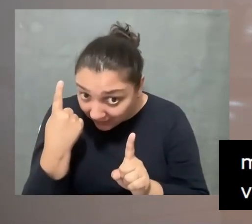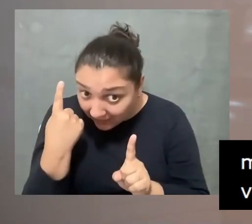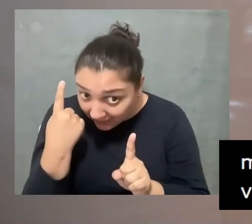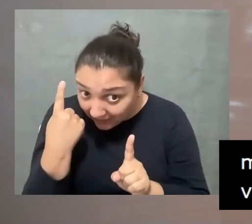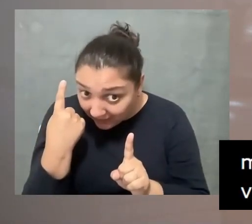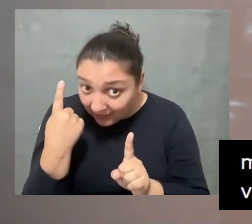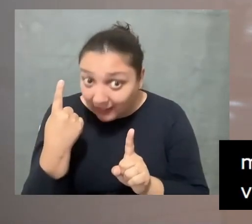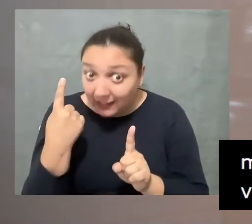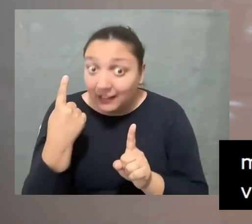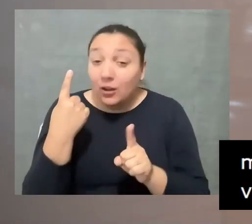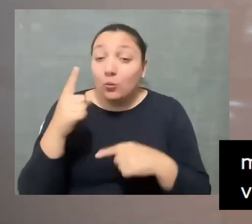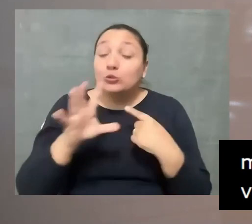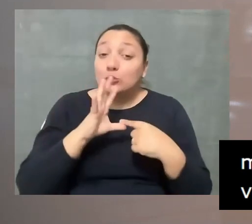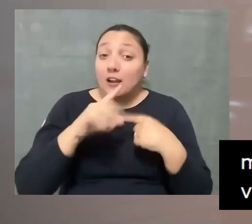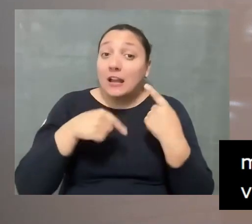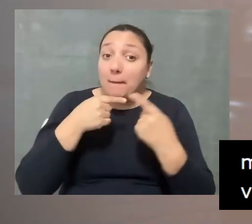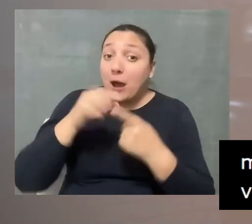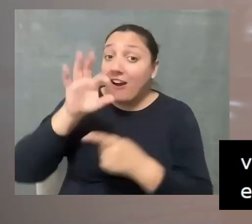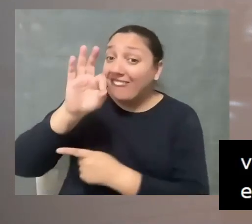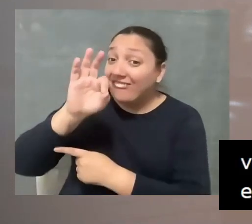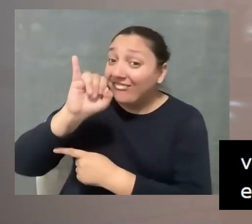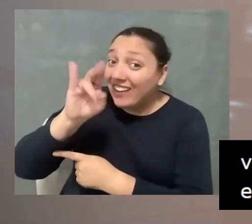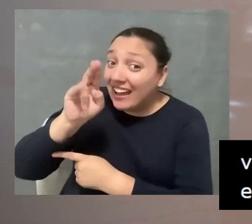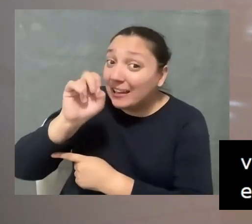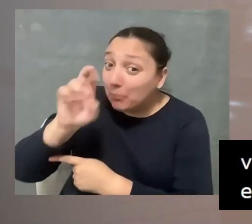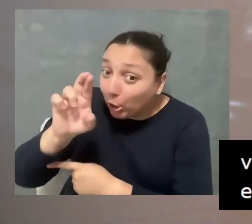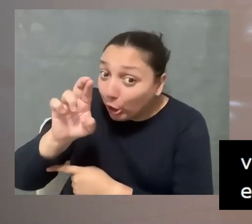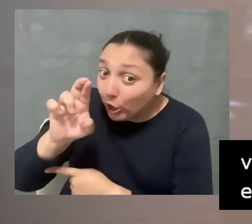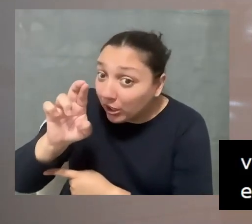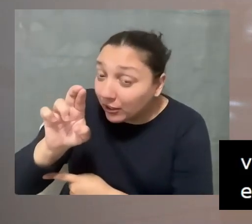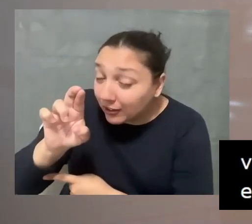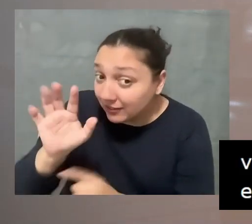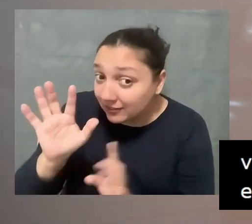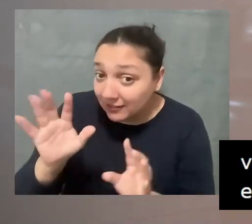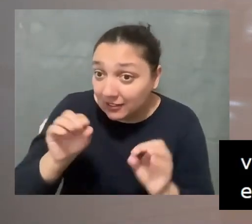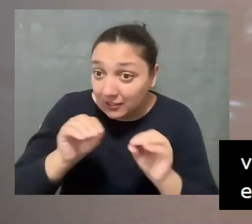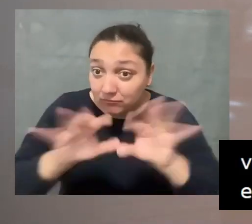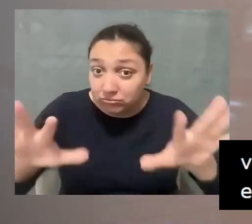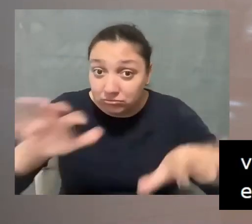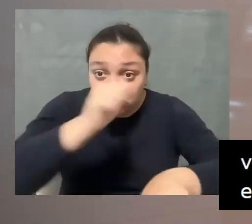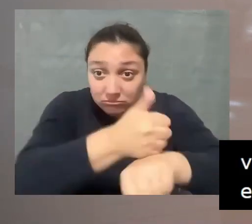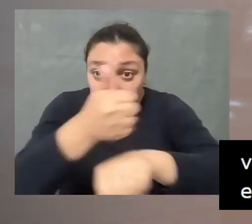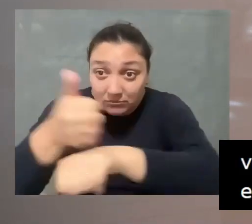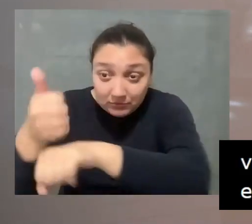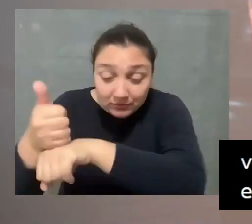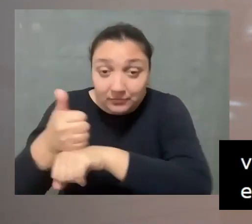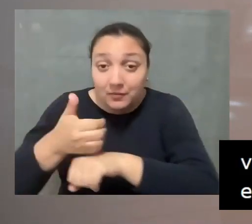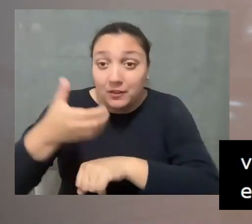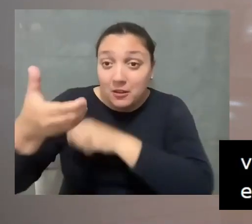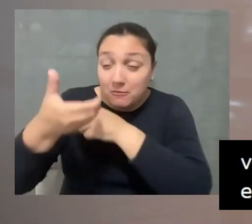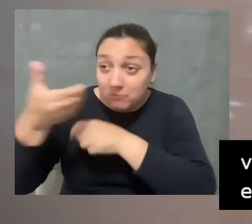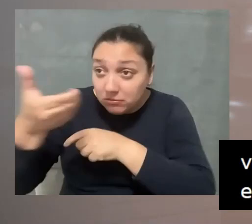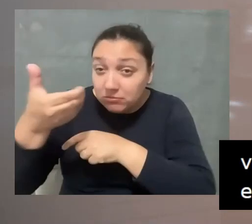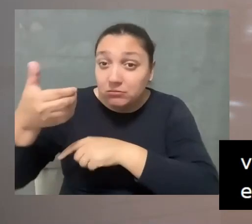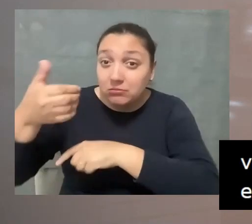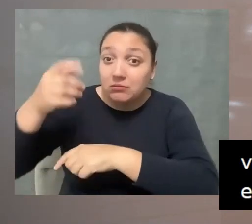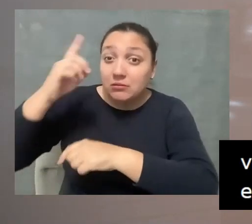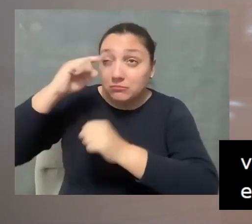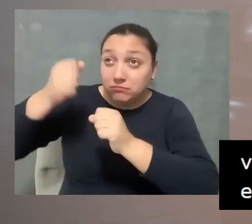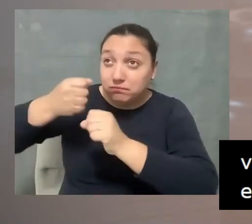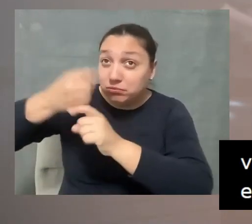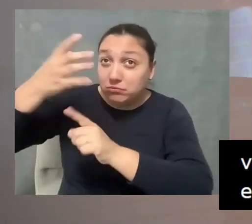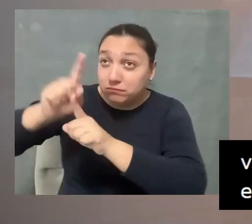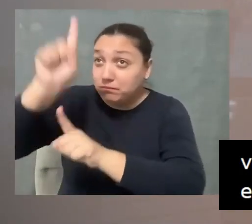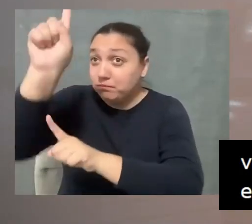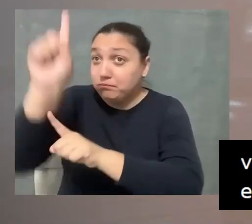being deployed, other types of things that are attaching to devices and poles and everything around our